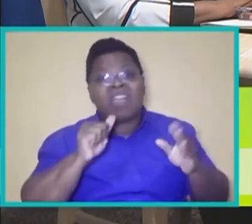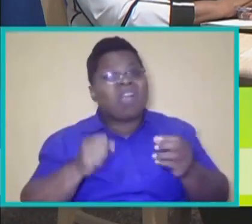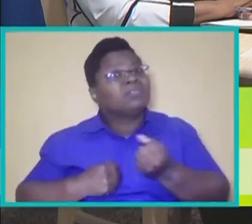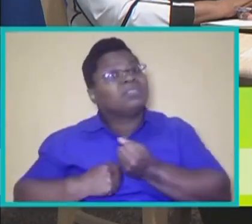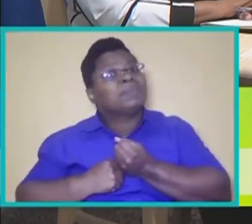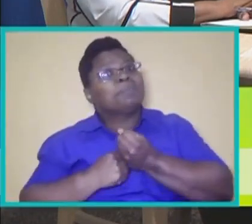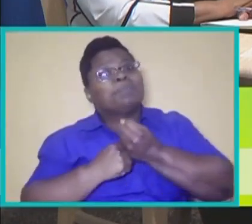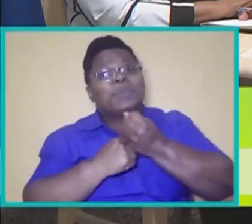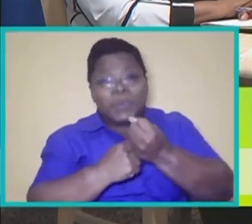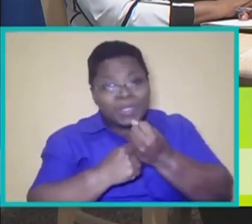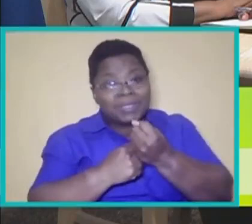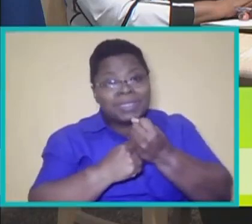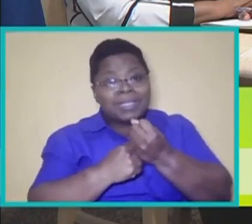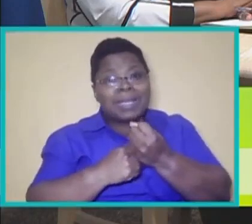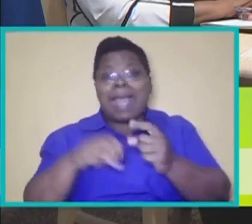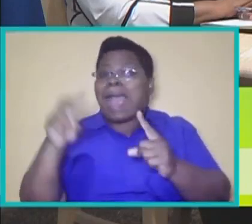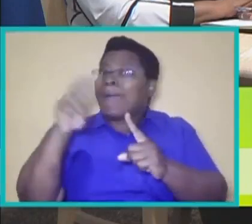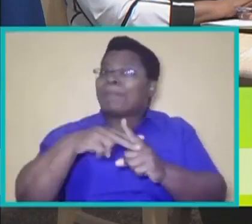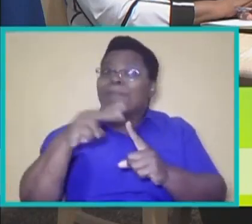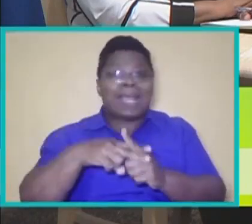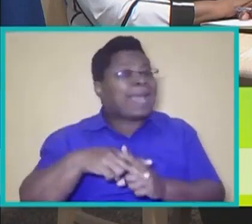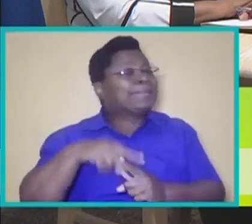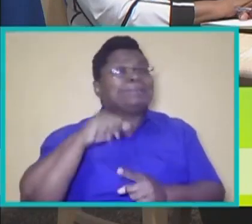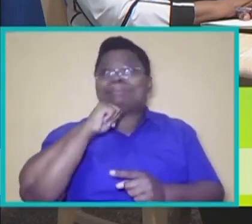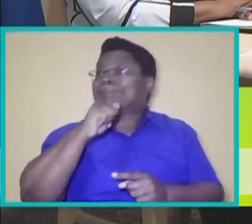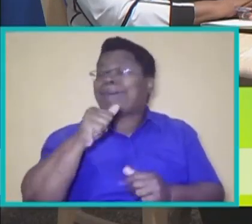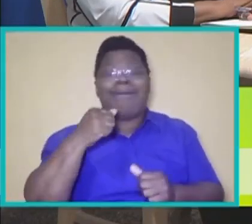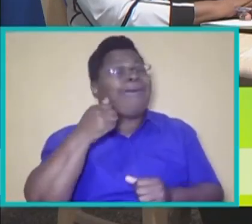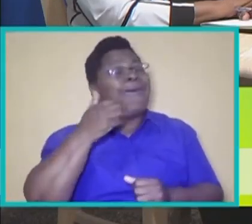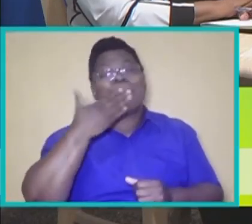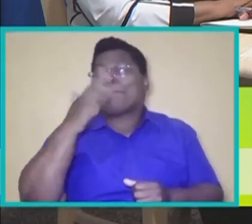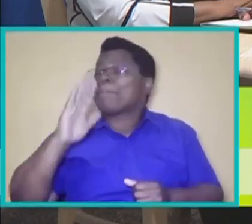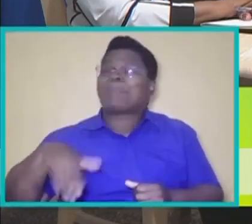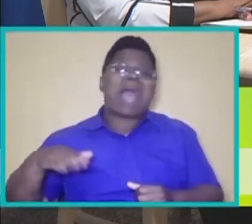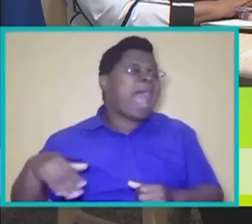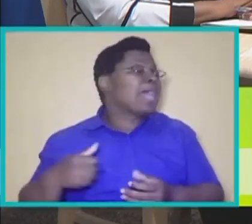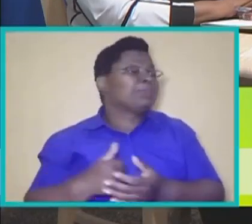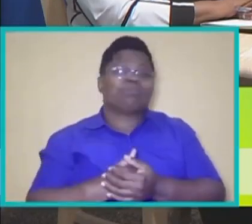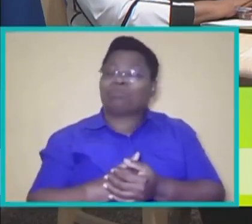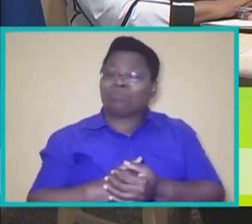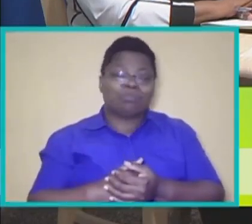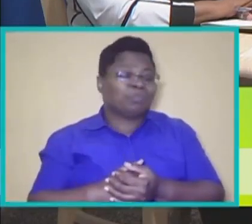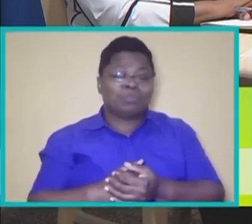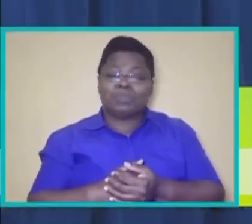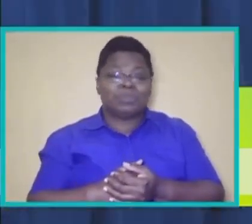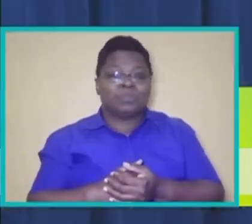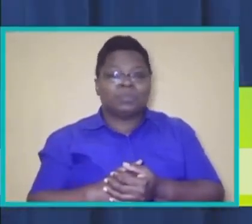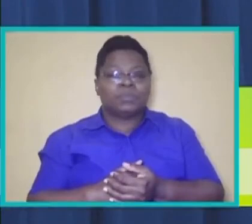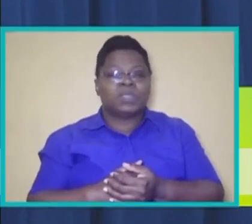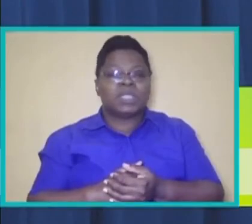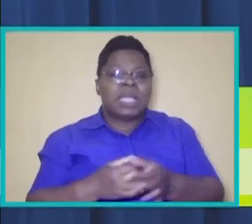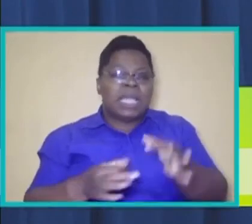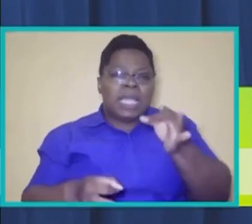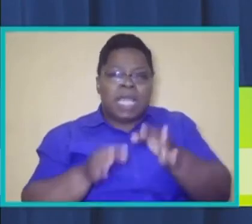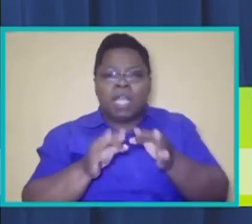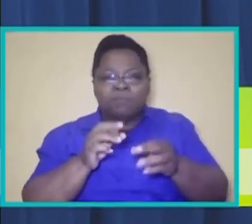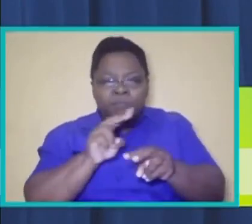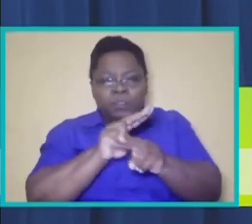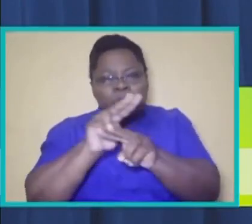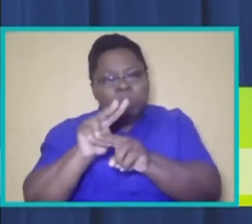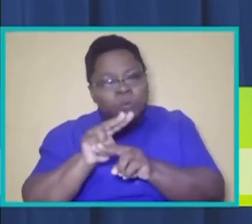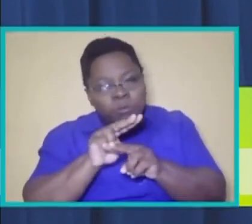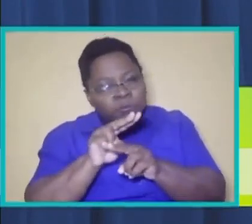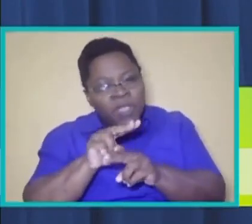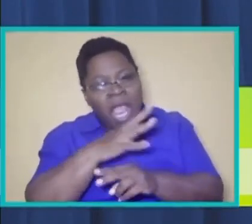can be complemented or they can get help to improve it. I think that is one thing I would like to